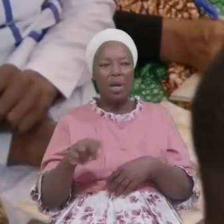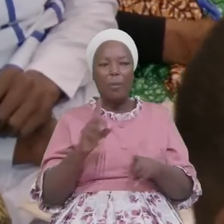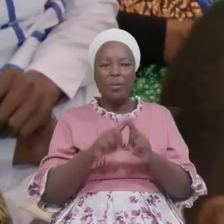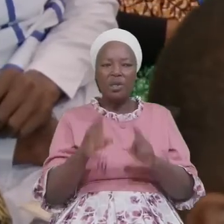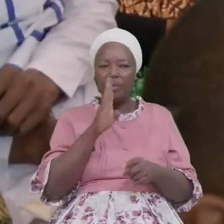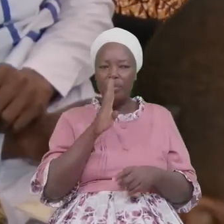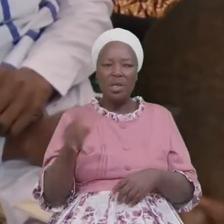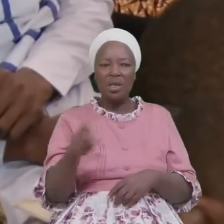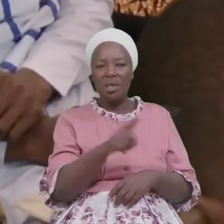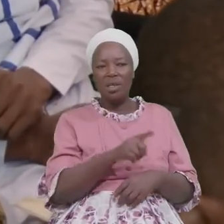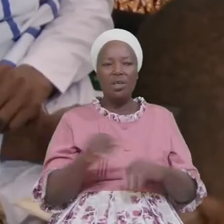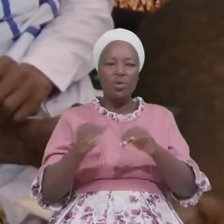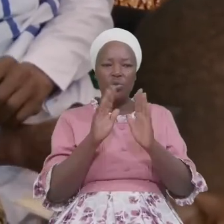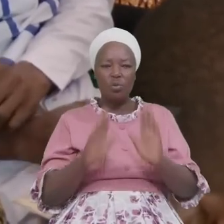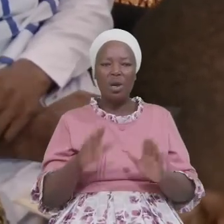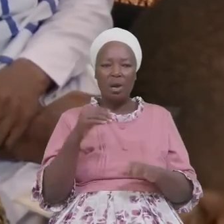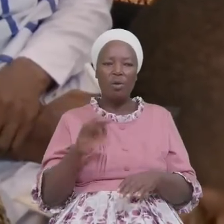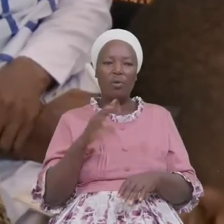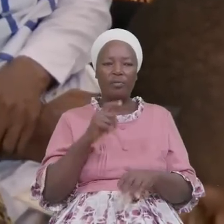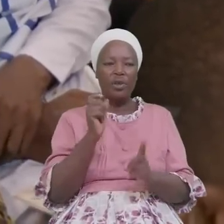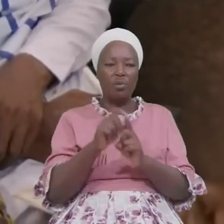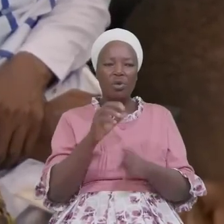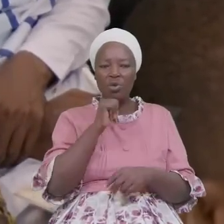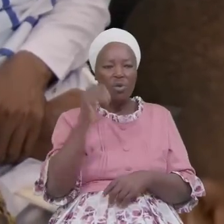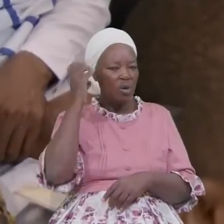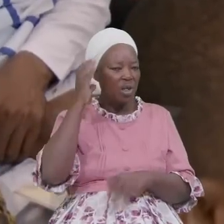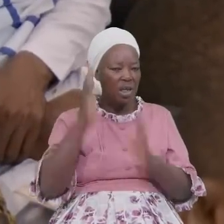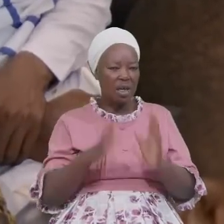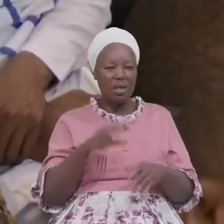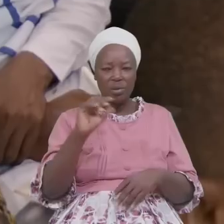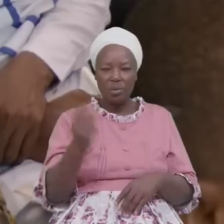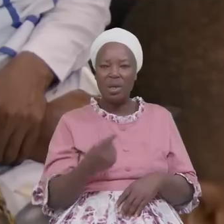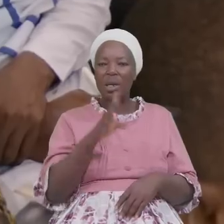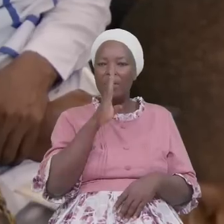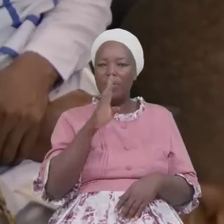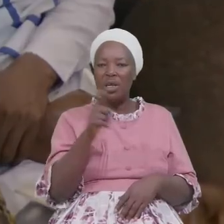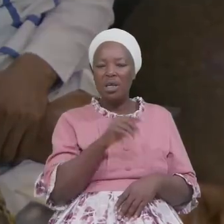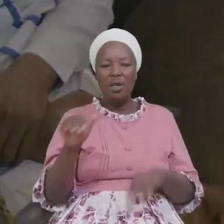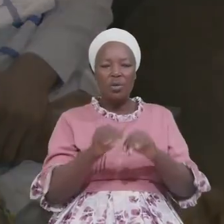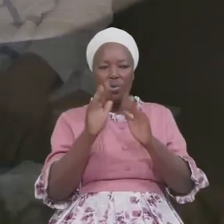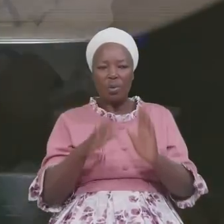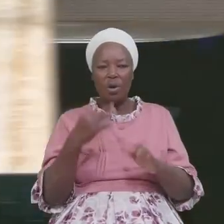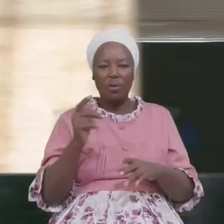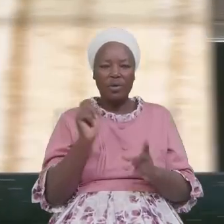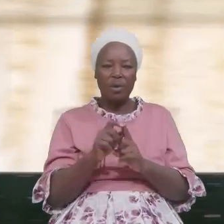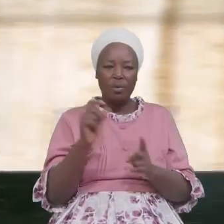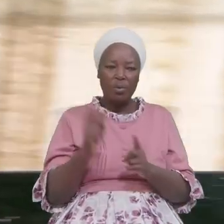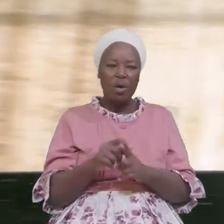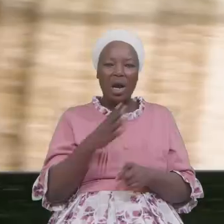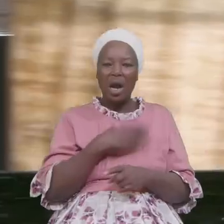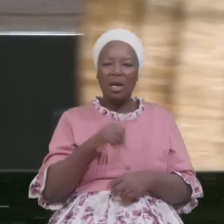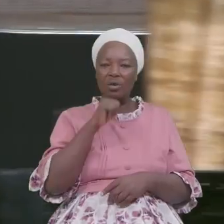word, not hearers only. Be ye doers of the word, and